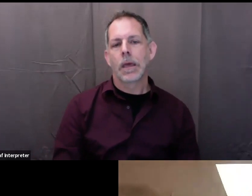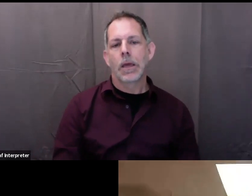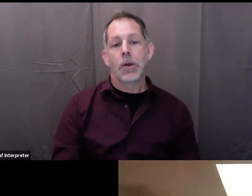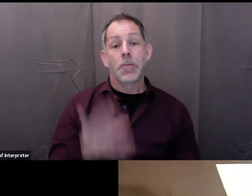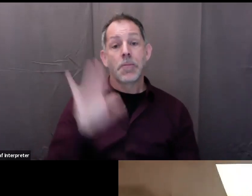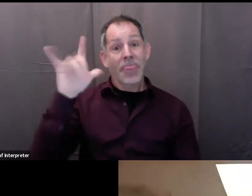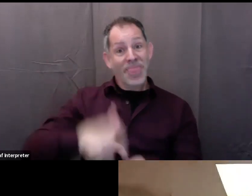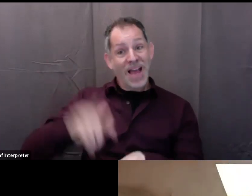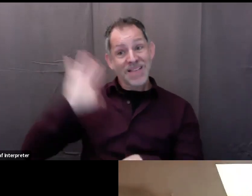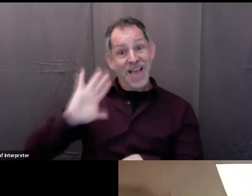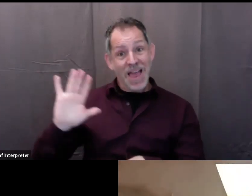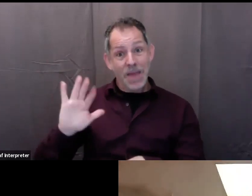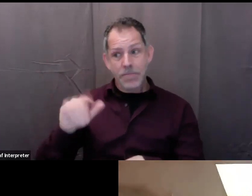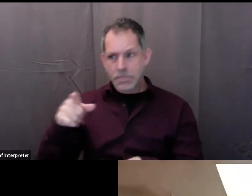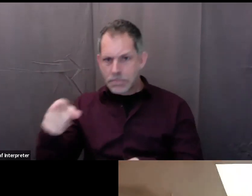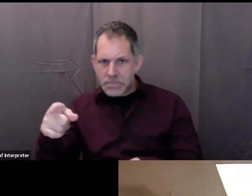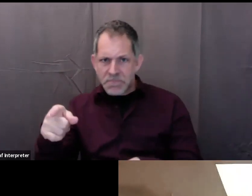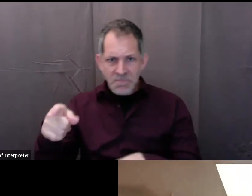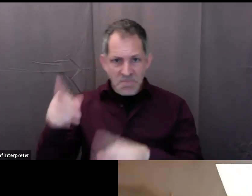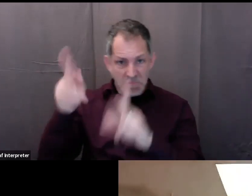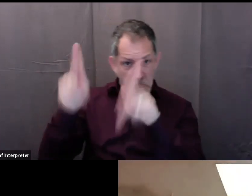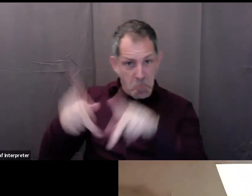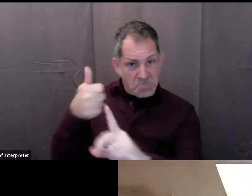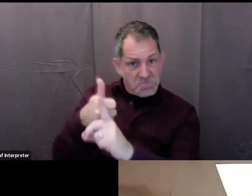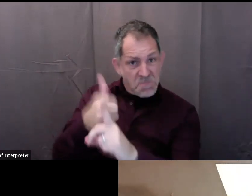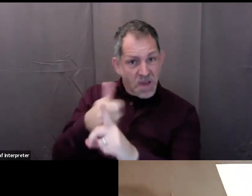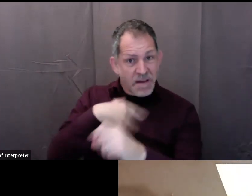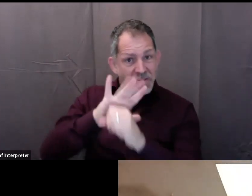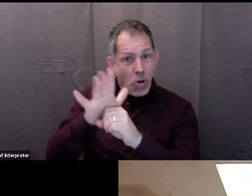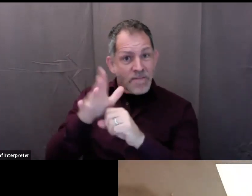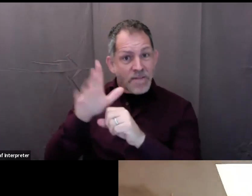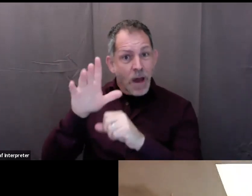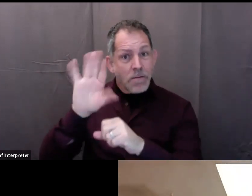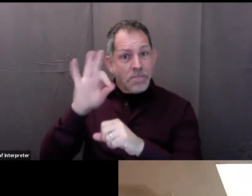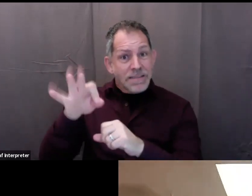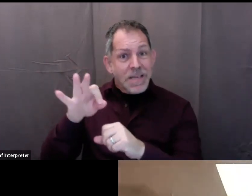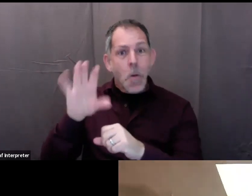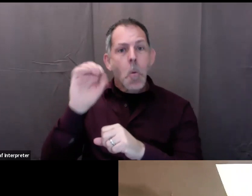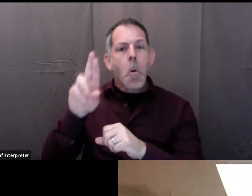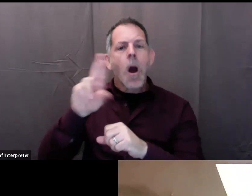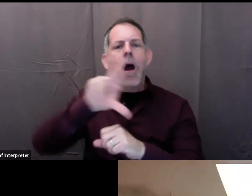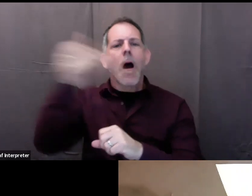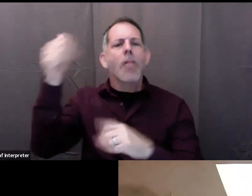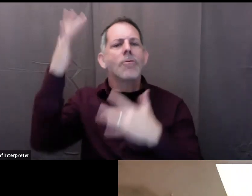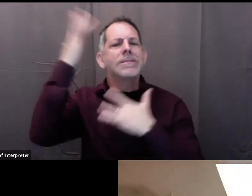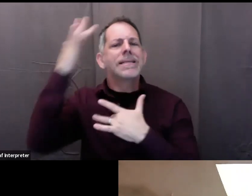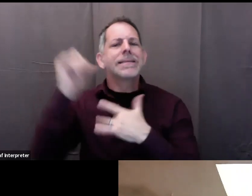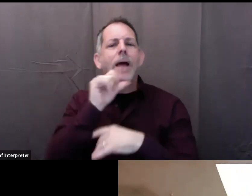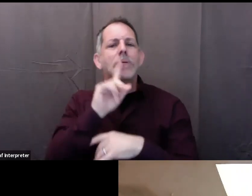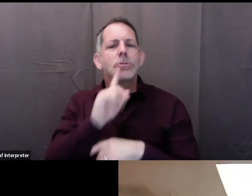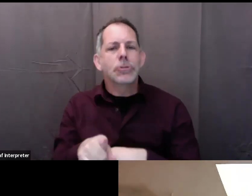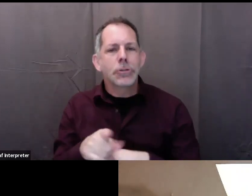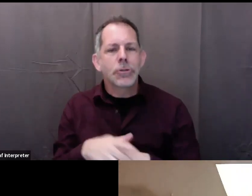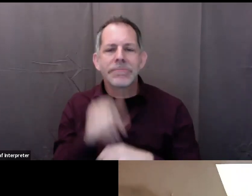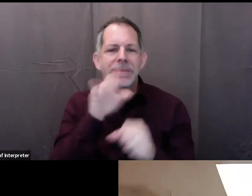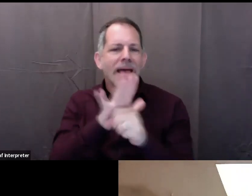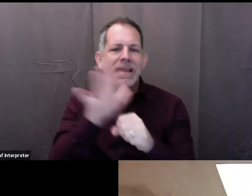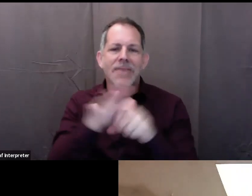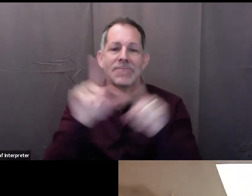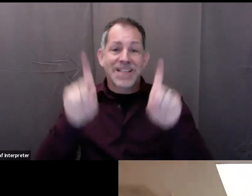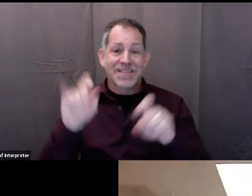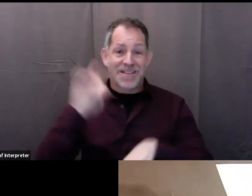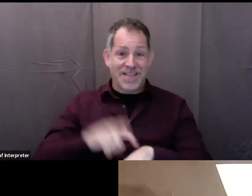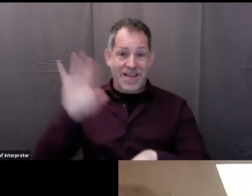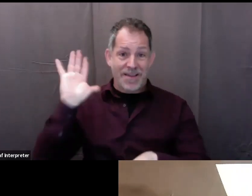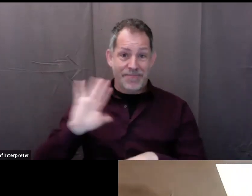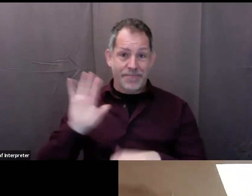also happened to be older than the average age of infections. As testing has become more available, we've seen that